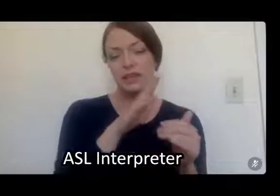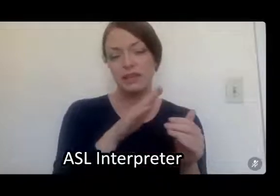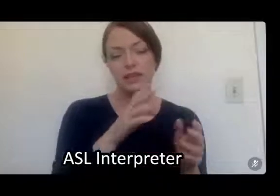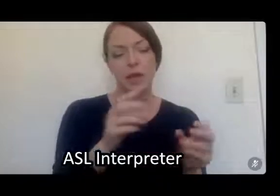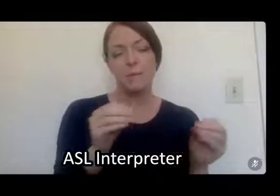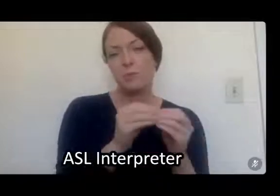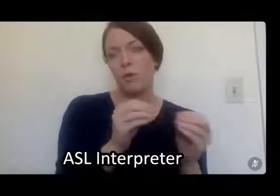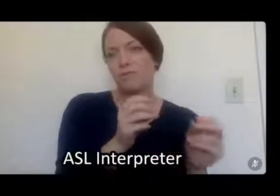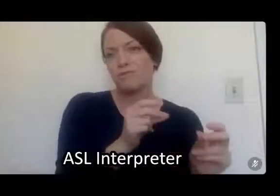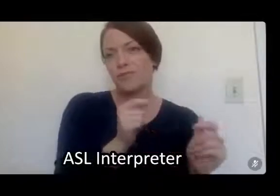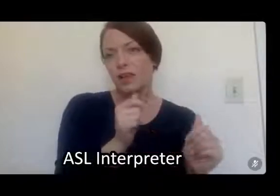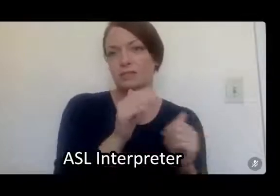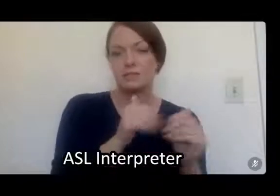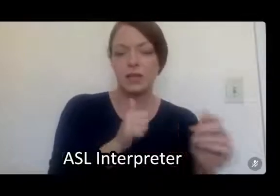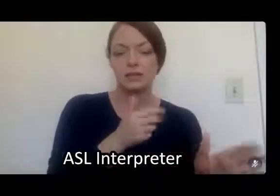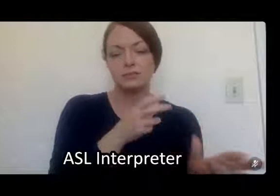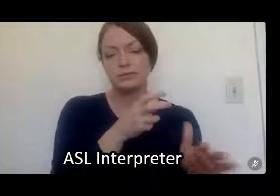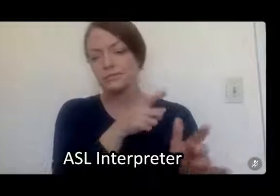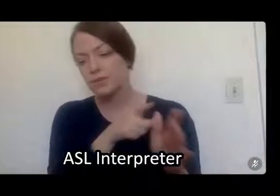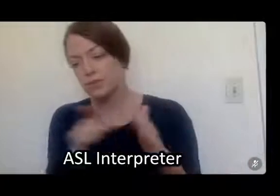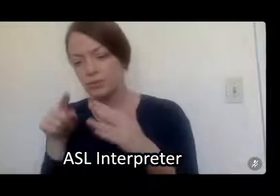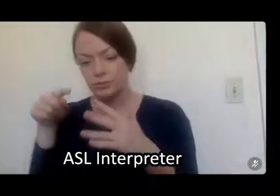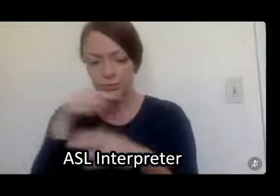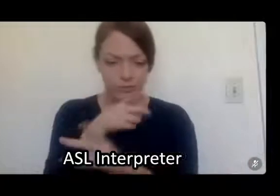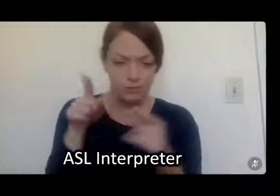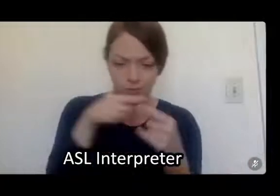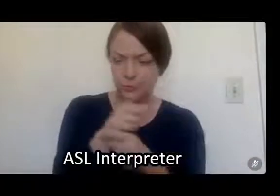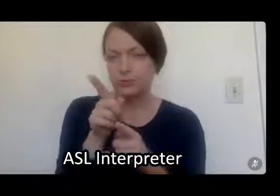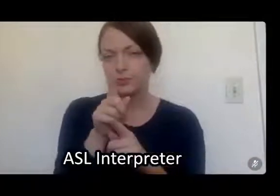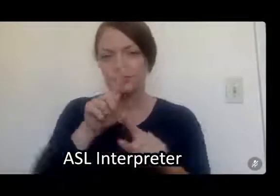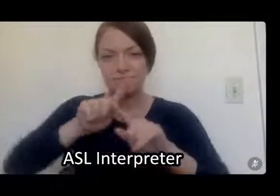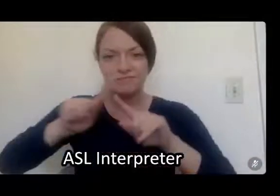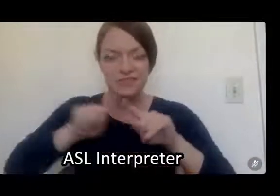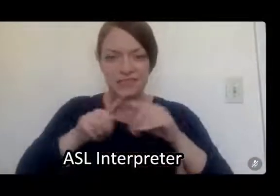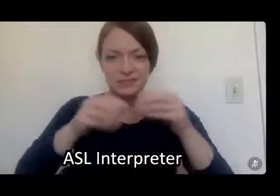go back through all of the different messages in the